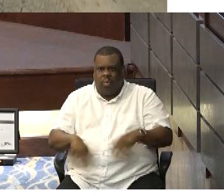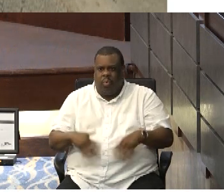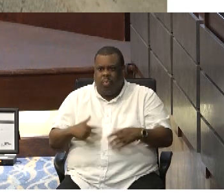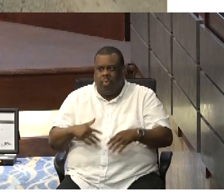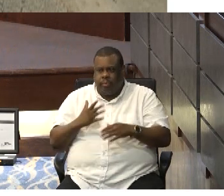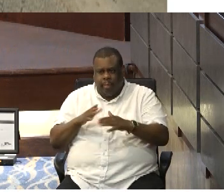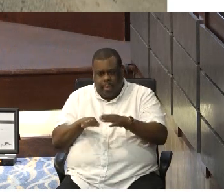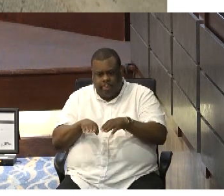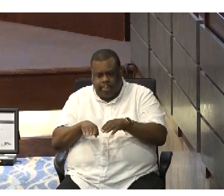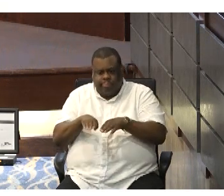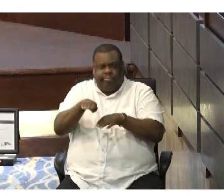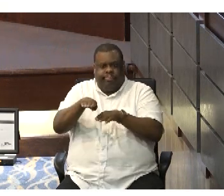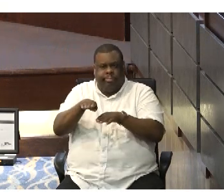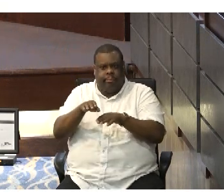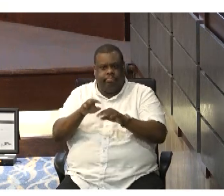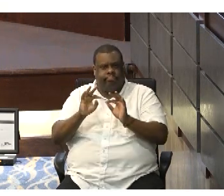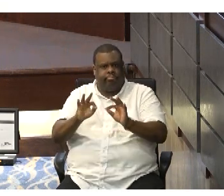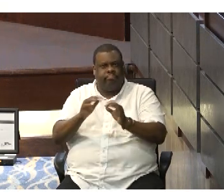current standards.